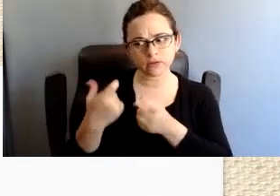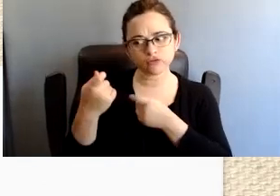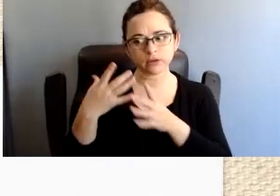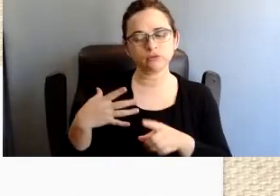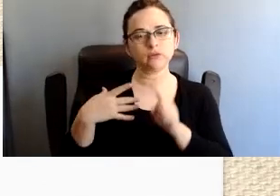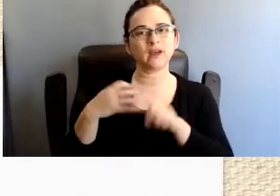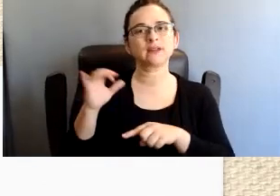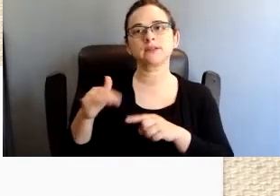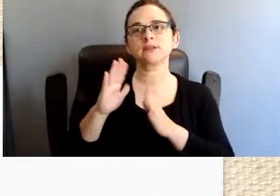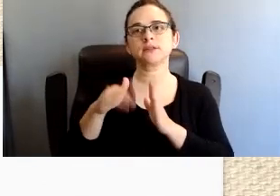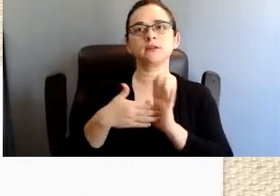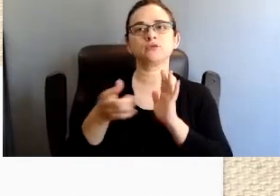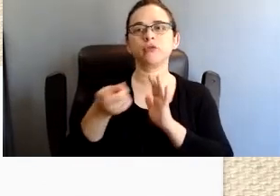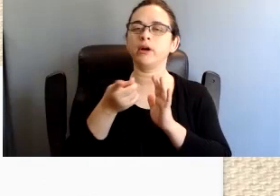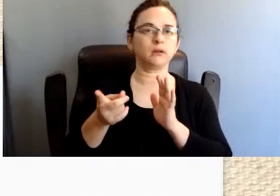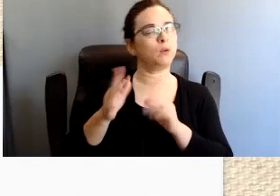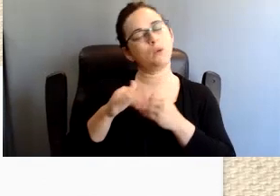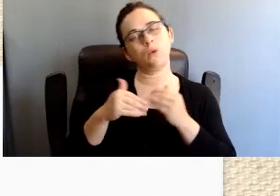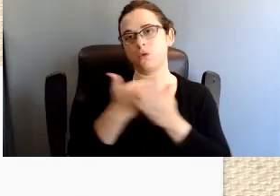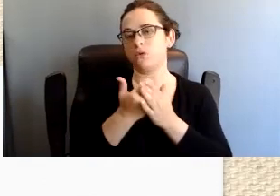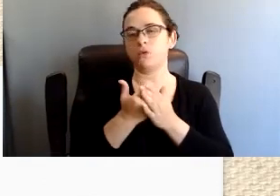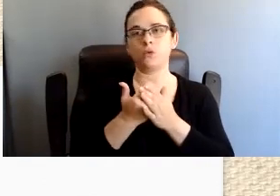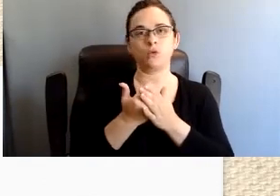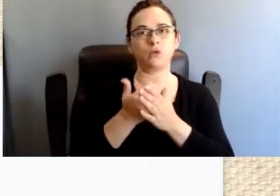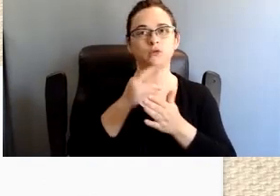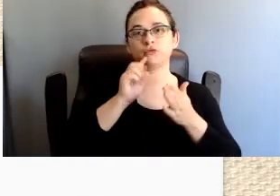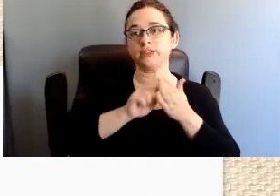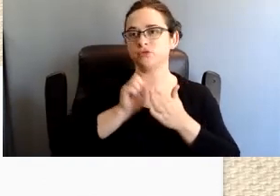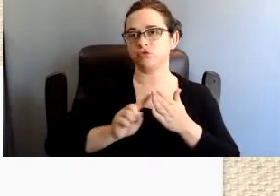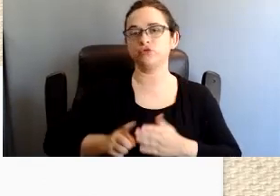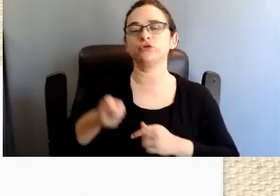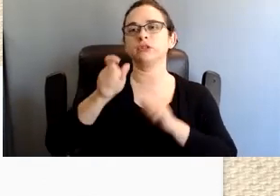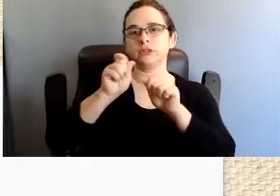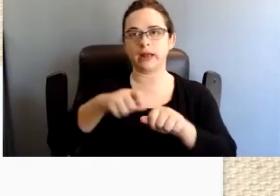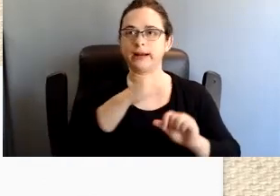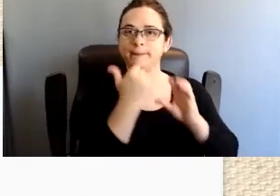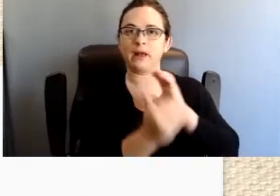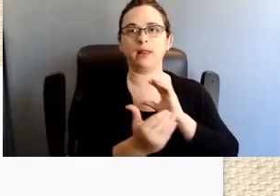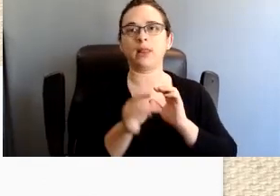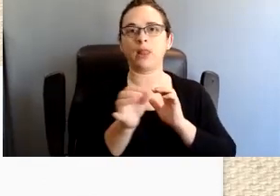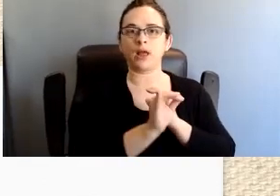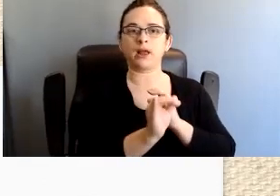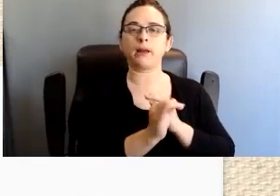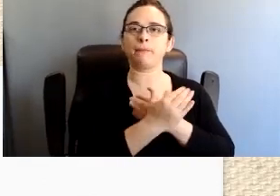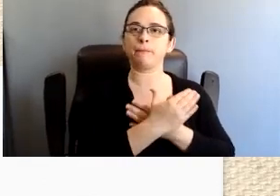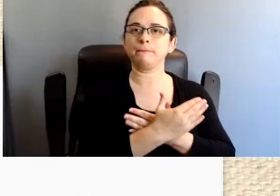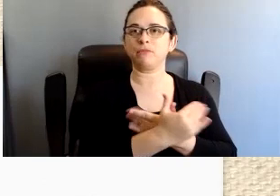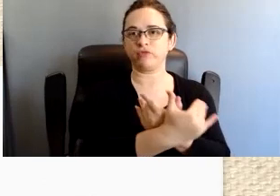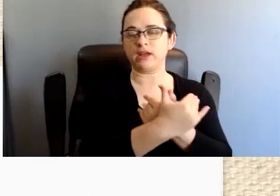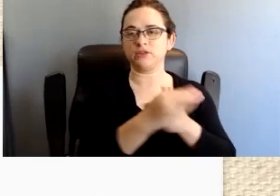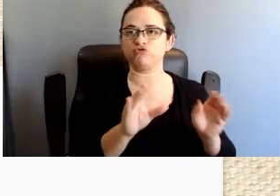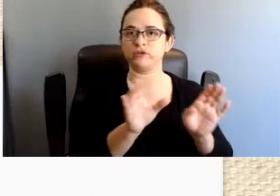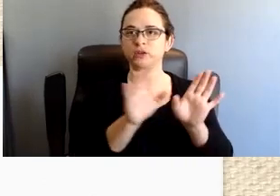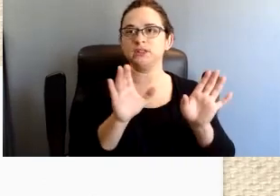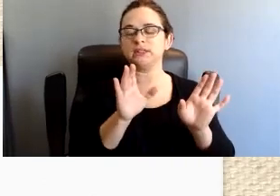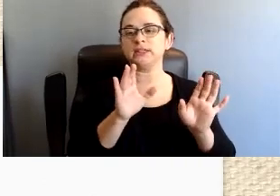the one who did a whole research on it. Then she can email you, it's like a butterfly certificate saying it's